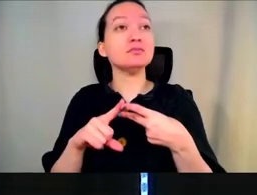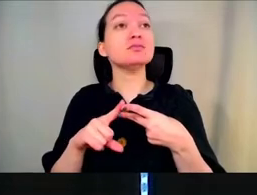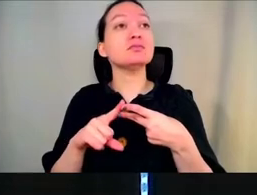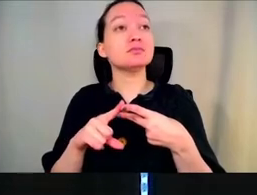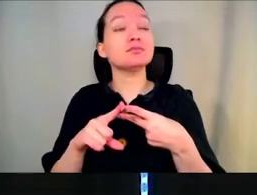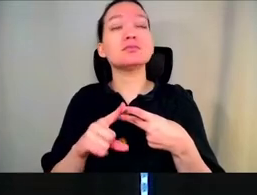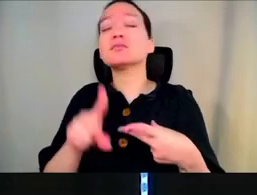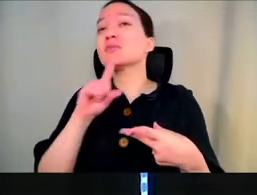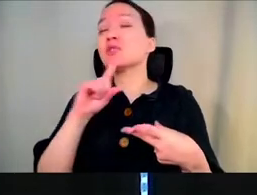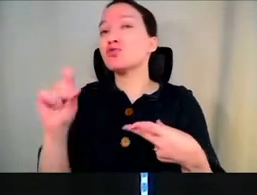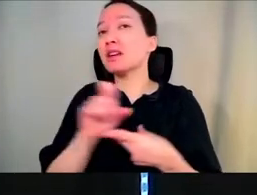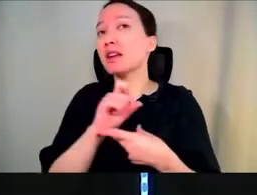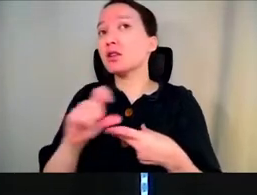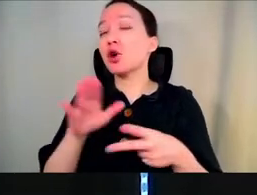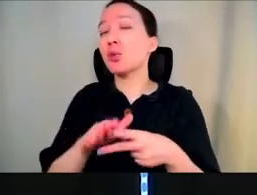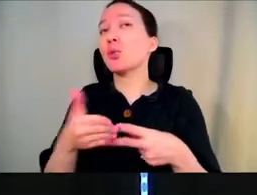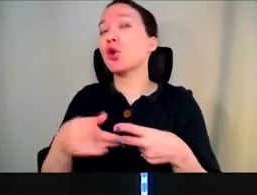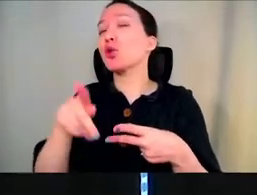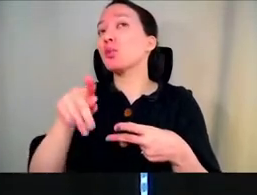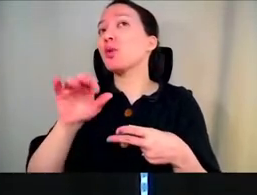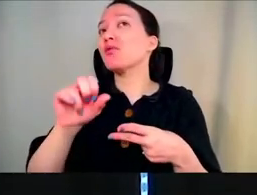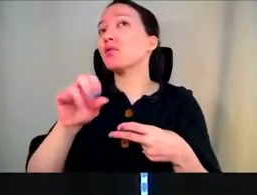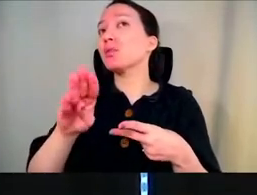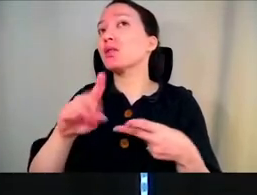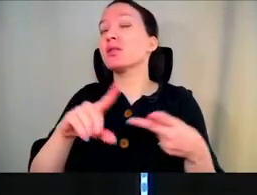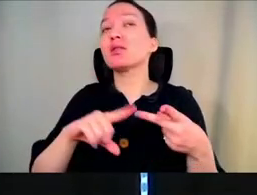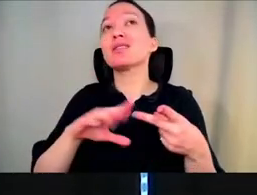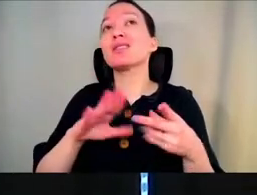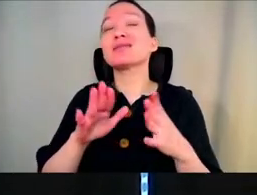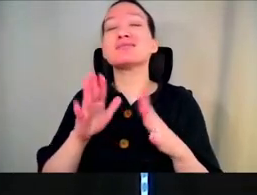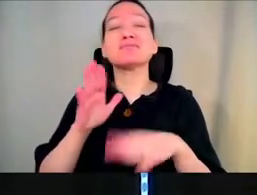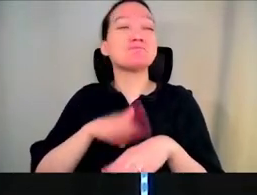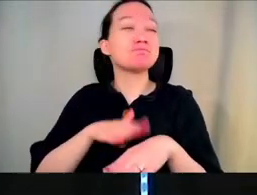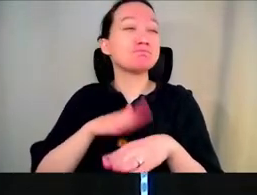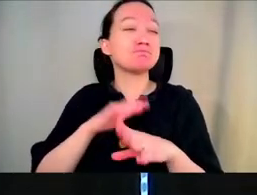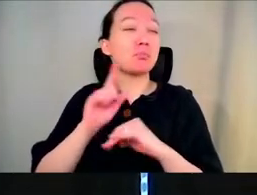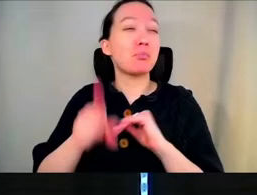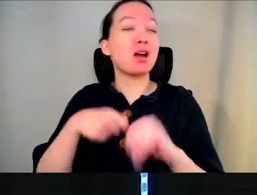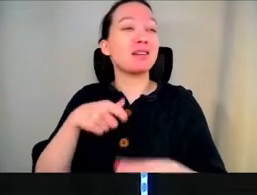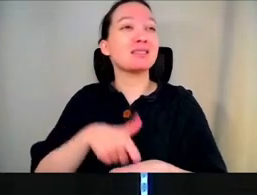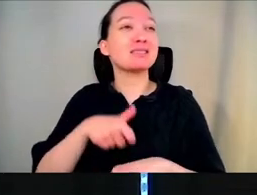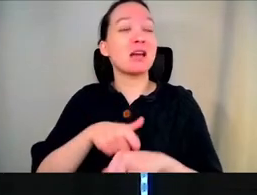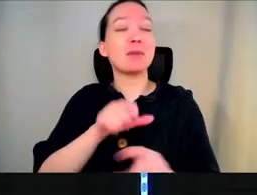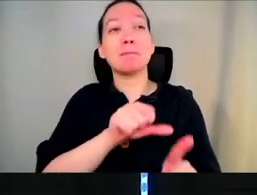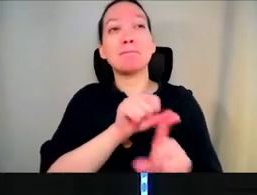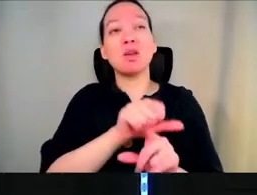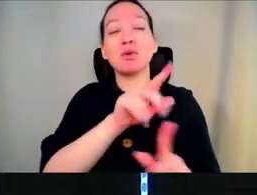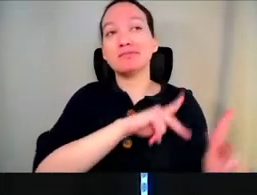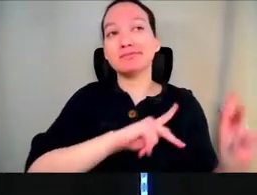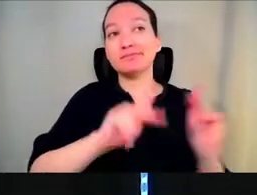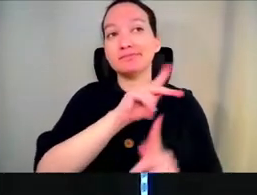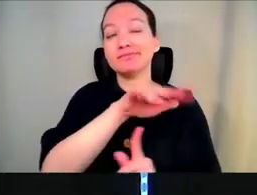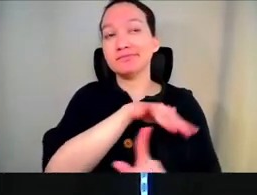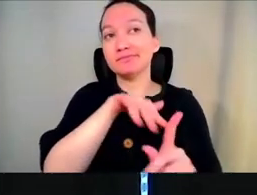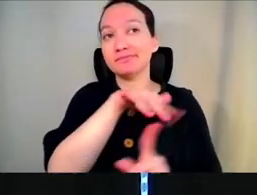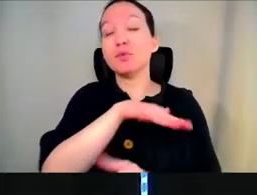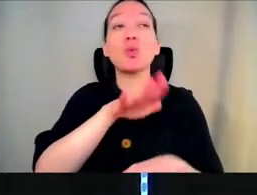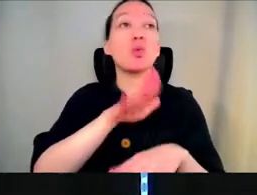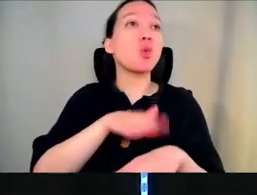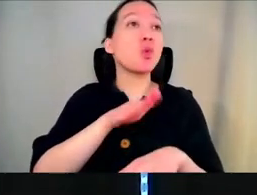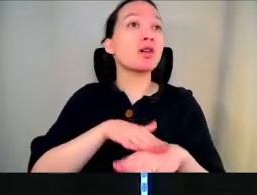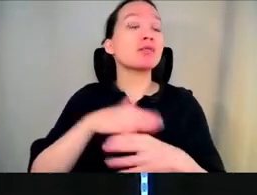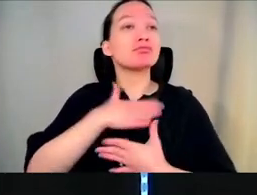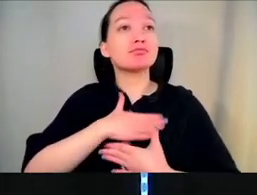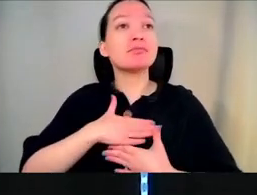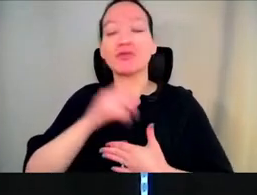at the realities in the book of Proverbs and elsewhere in the Bible that warns us about spending time with foolish people and warns us about